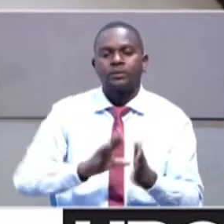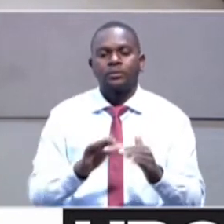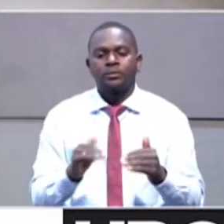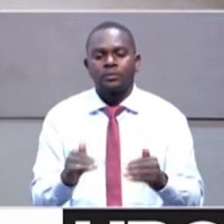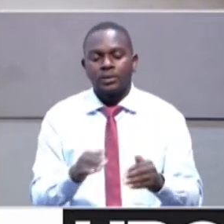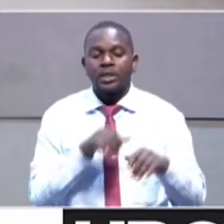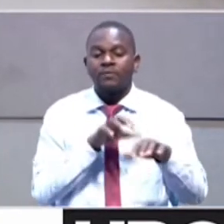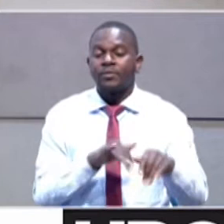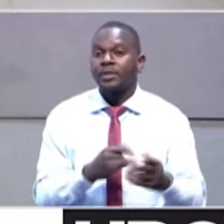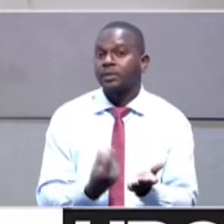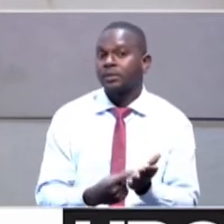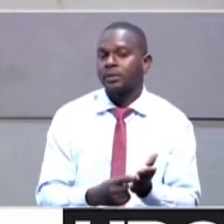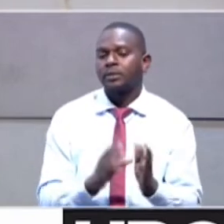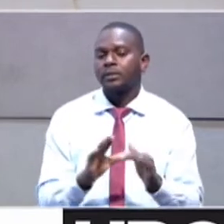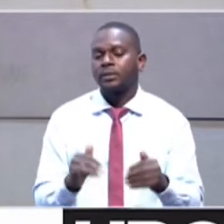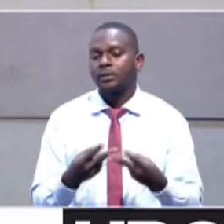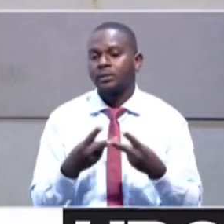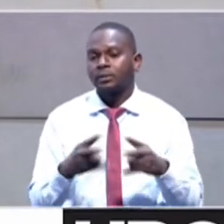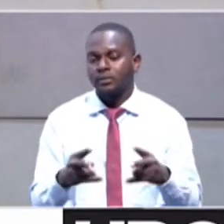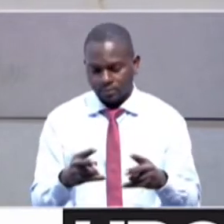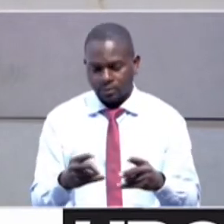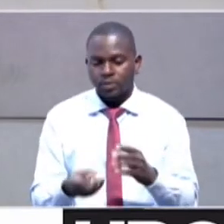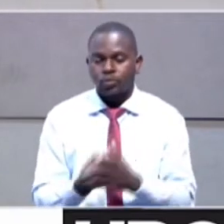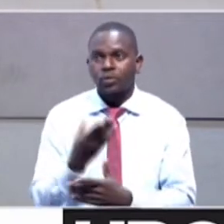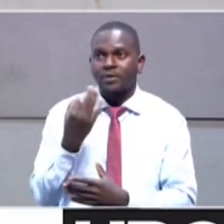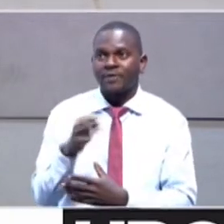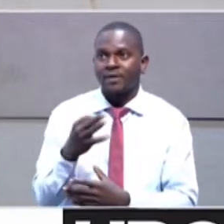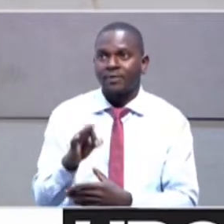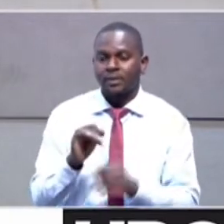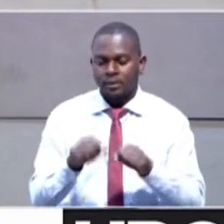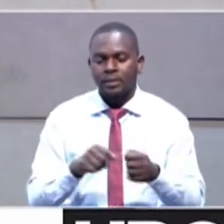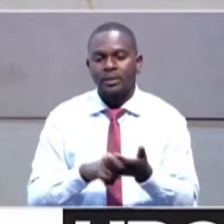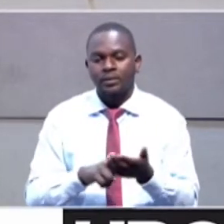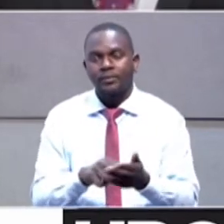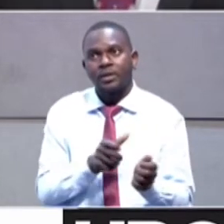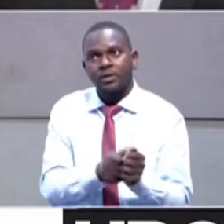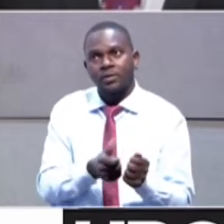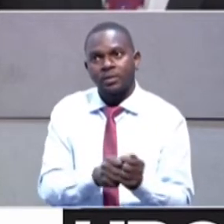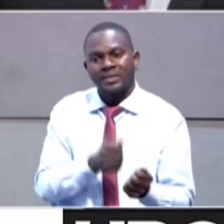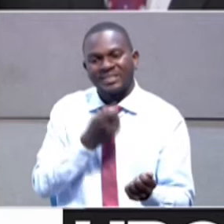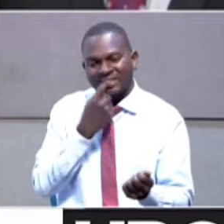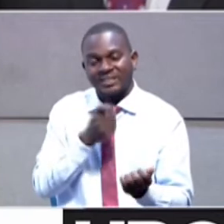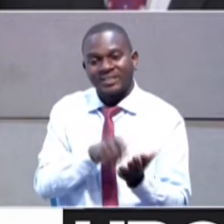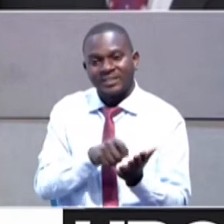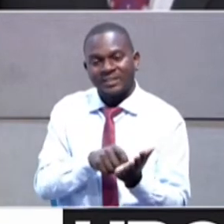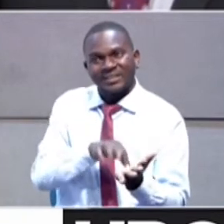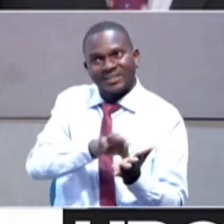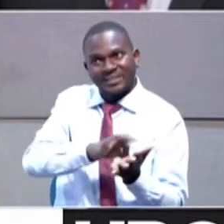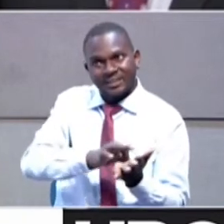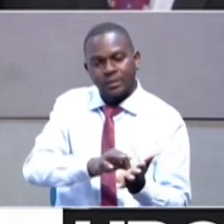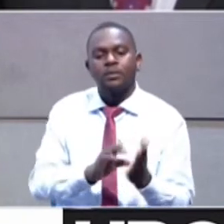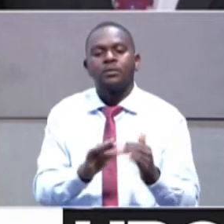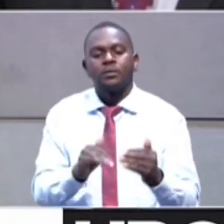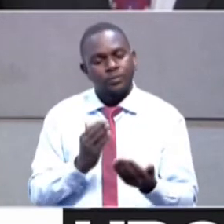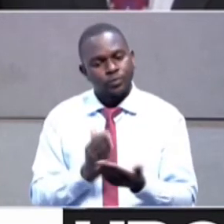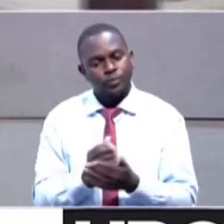says farmers in Uganda have also started blending fertilizers which are being used for maize, rice and soybeans, and have proved